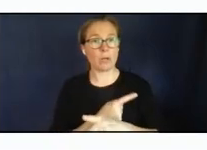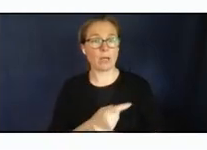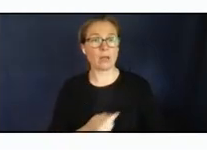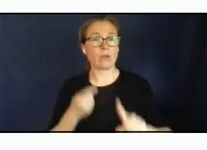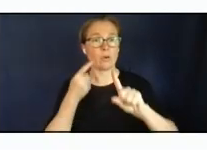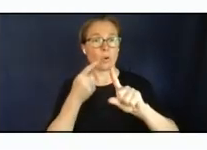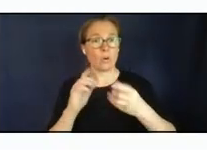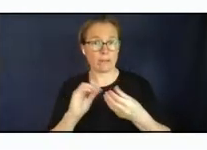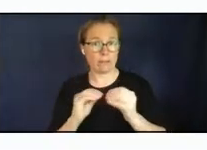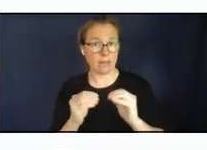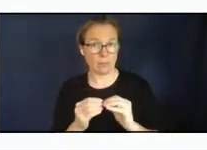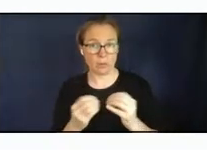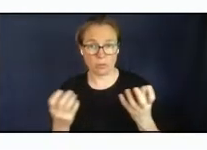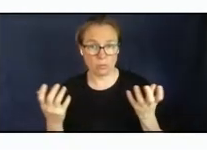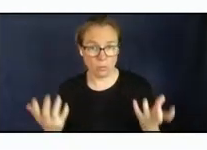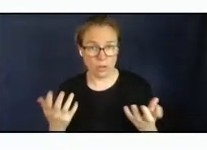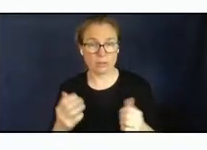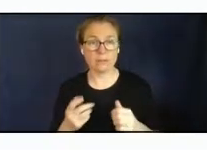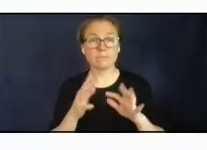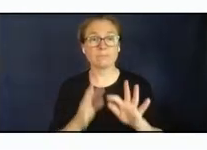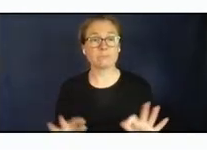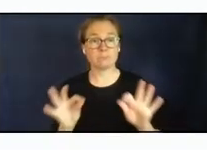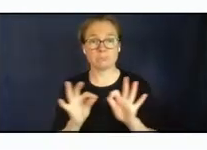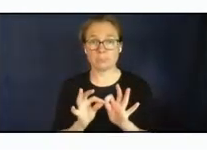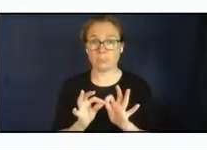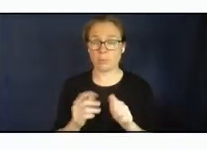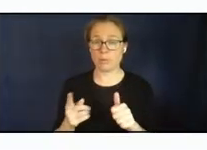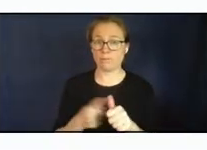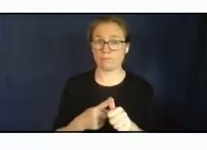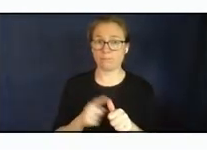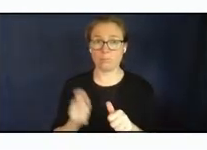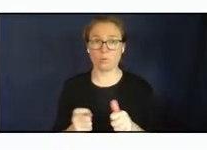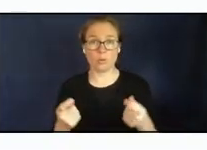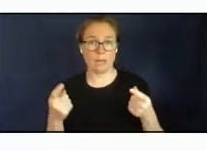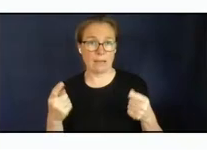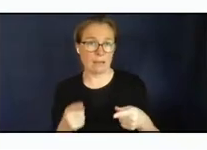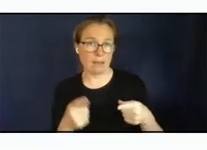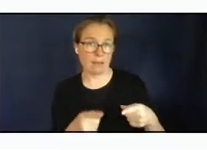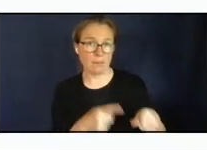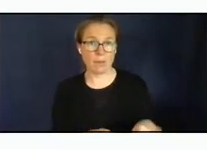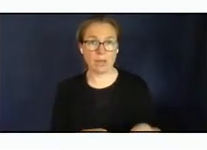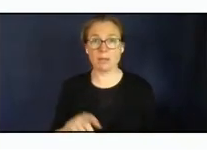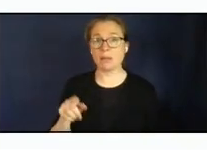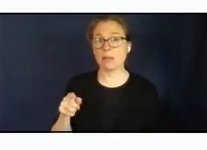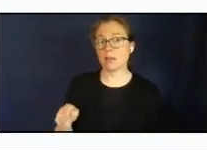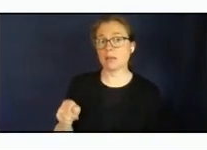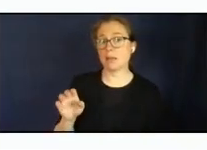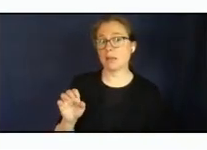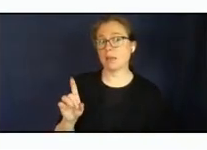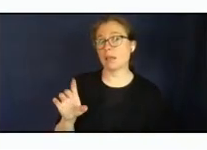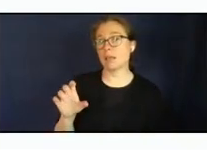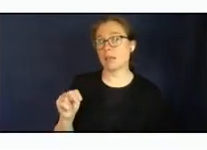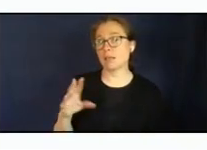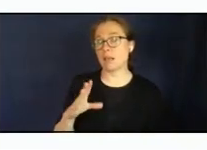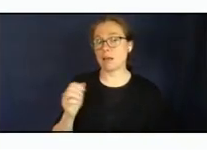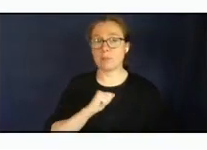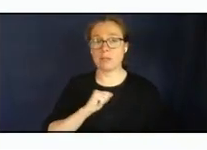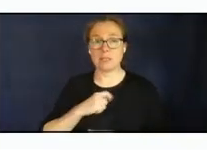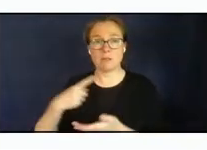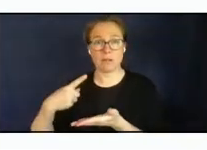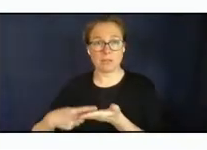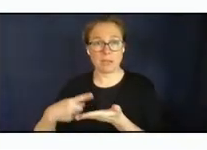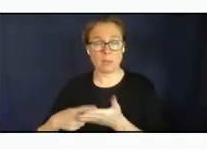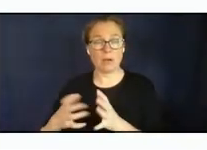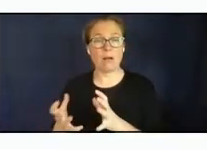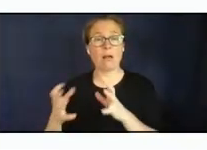of the important things that needs to occur is, and Dr. Eden and I have had many conversations, a decision point